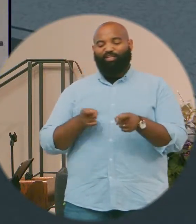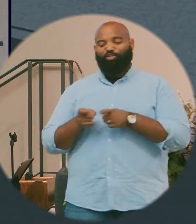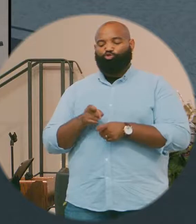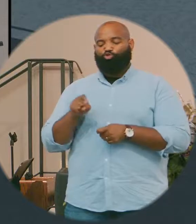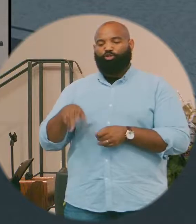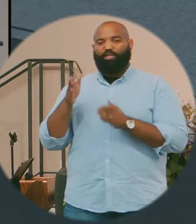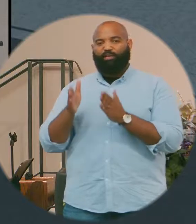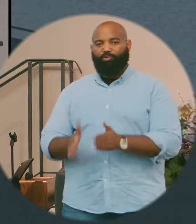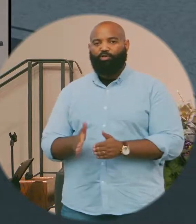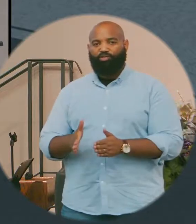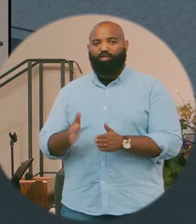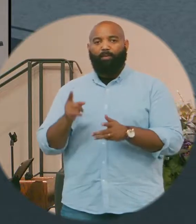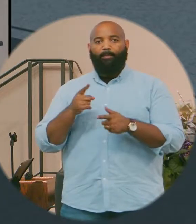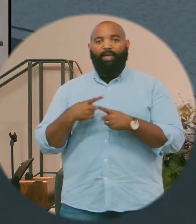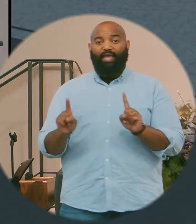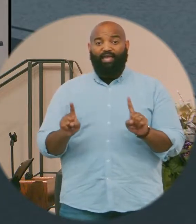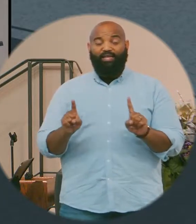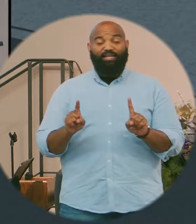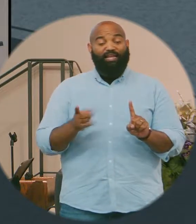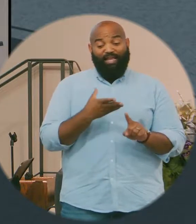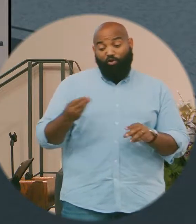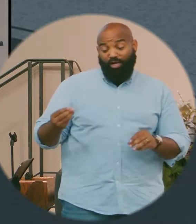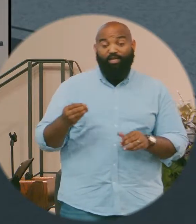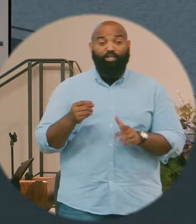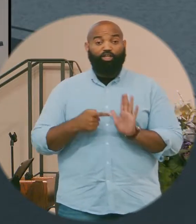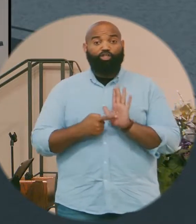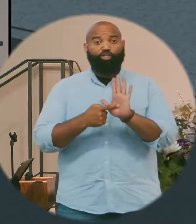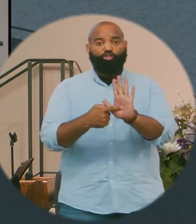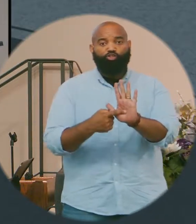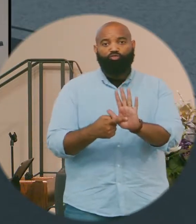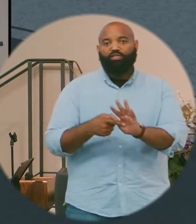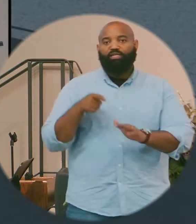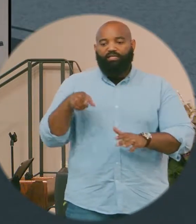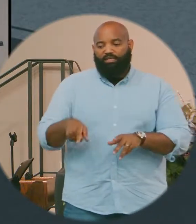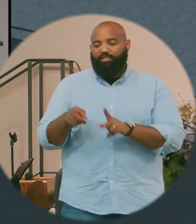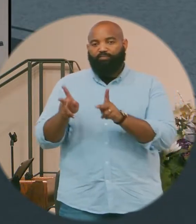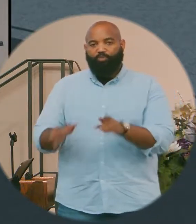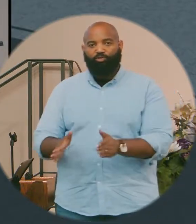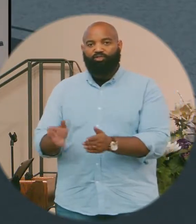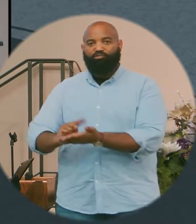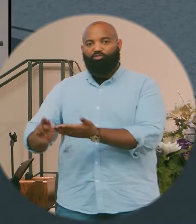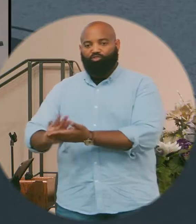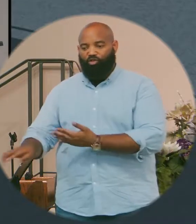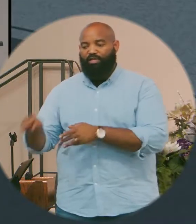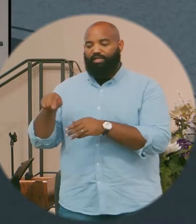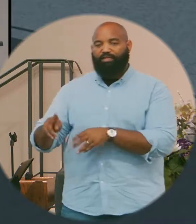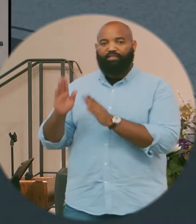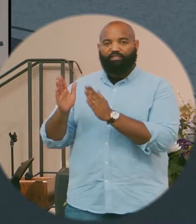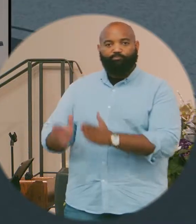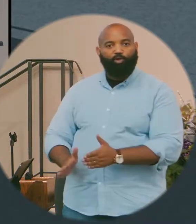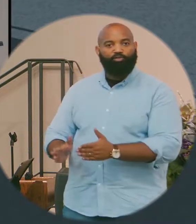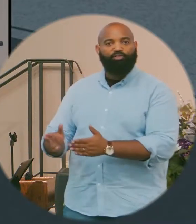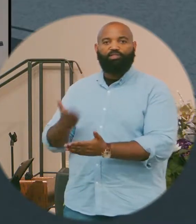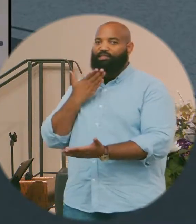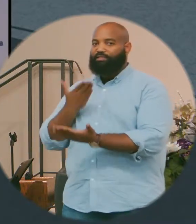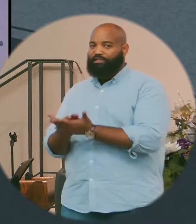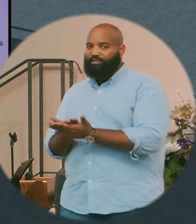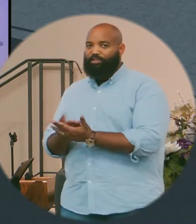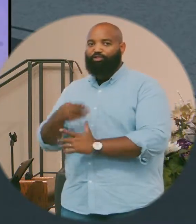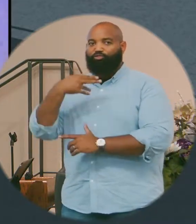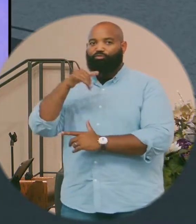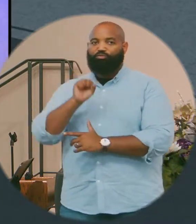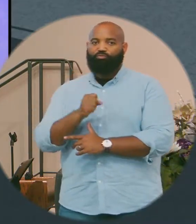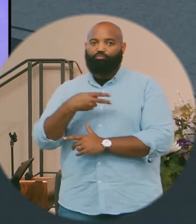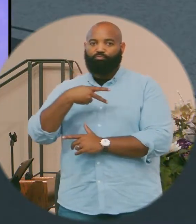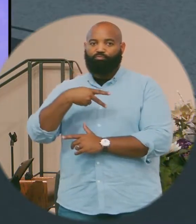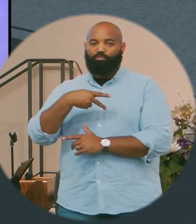of Israel apart. It was letting the people know that they're pure. It was letting the people know that they've been called by God. It was letting others know that